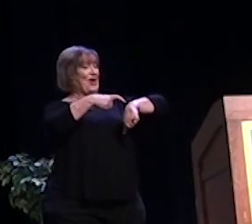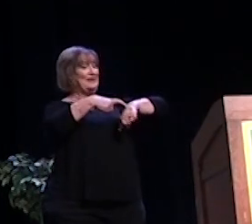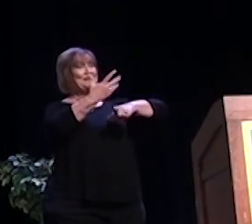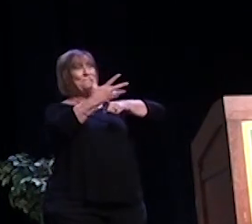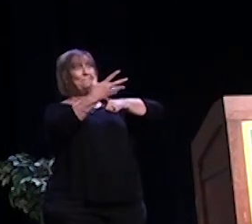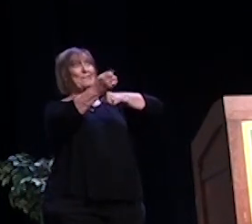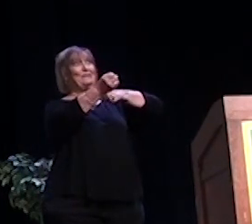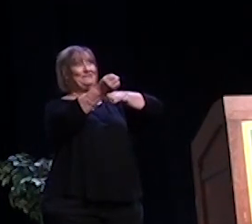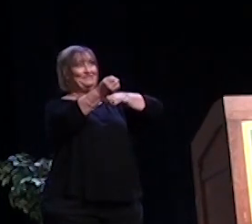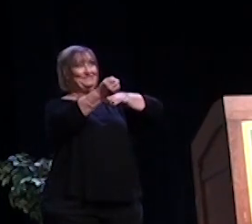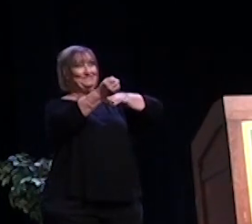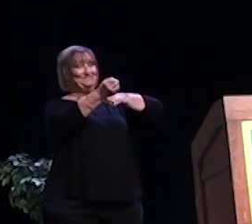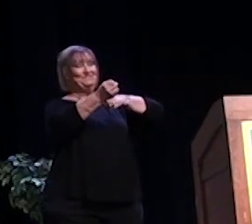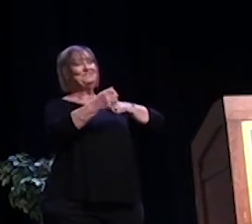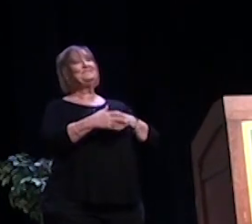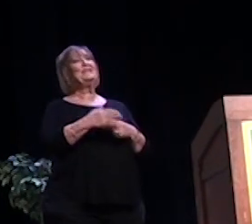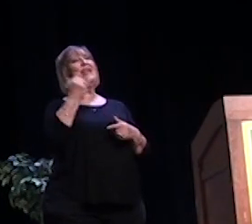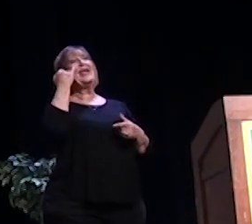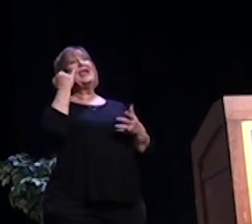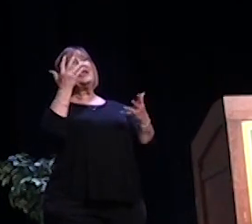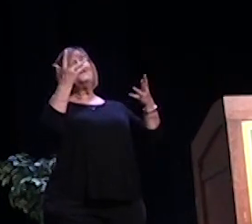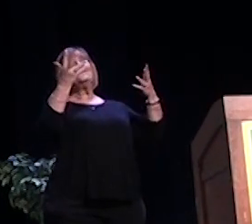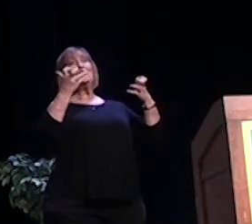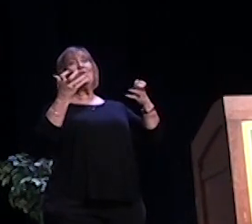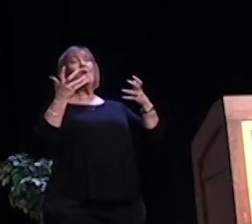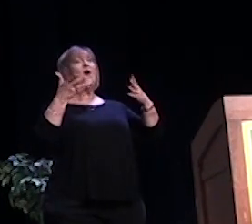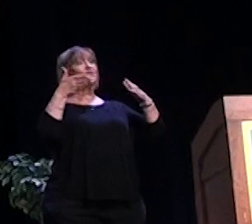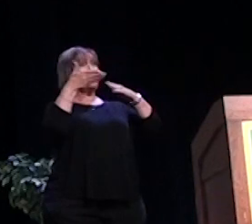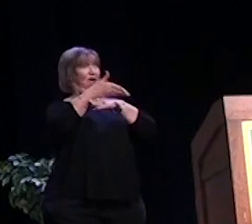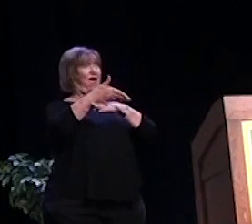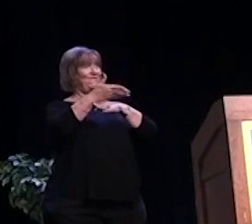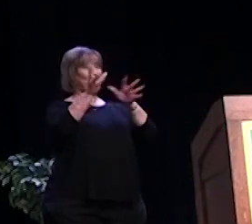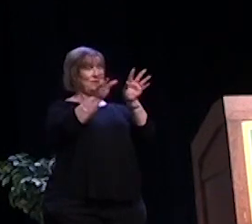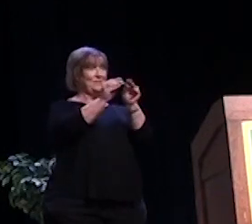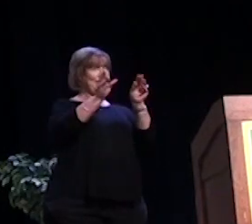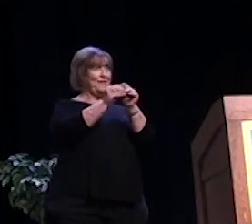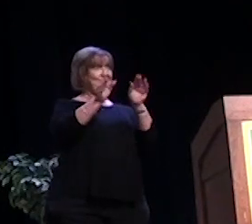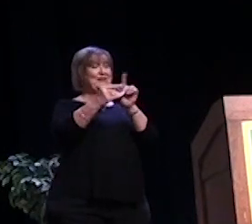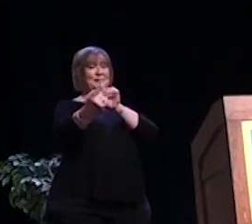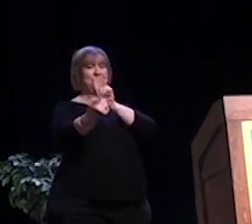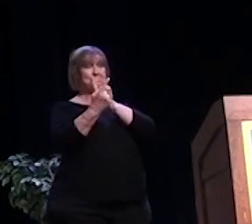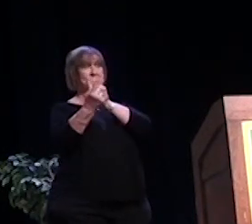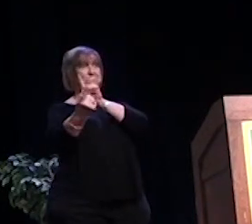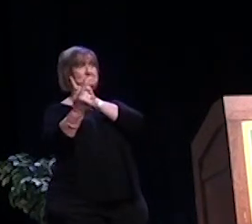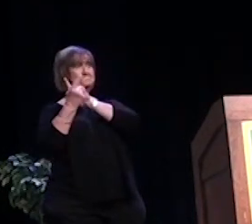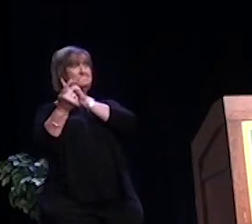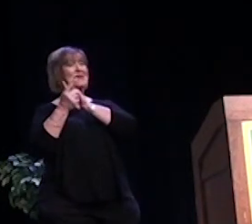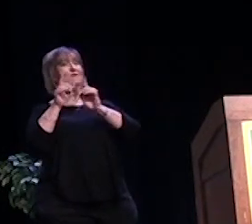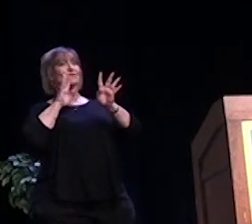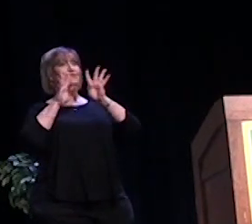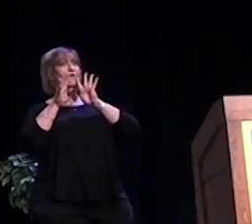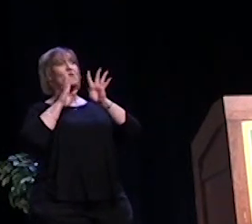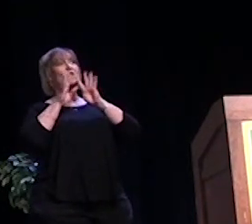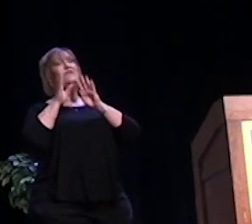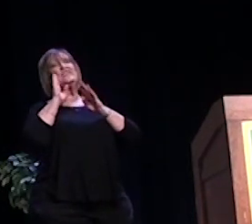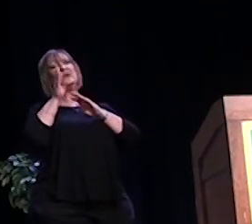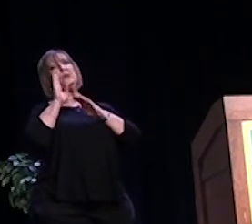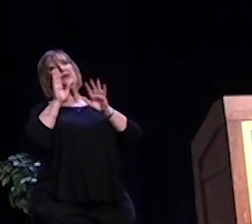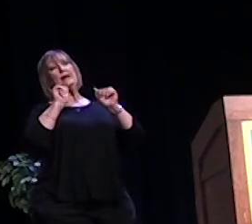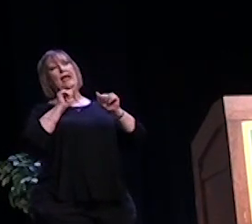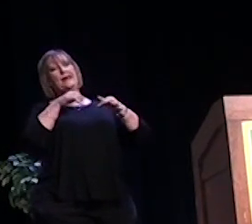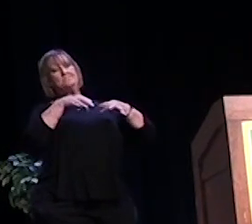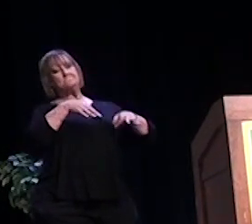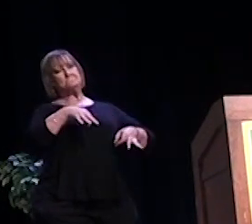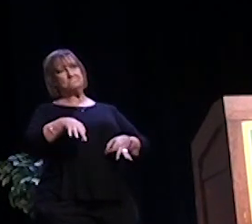time. If you would like to talk to any of us after this panel, I don't want to speak for them, but we'll be available for a little bit to help answer any